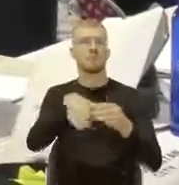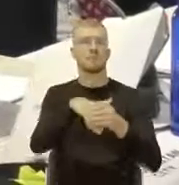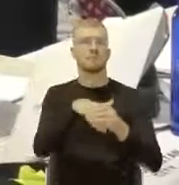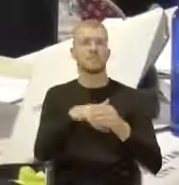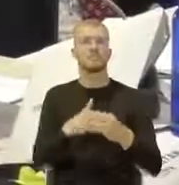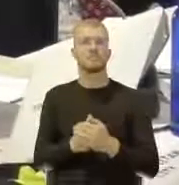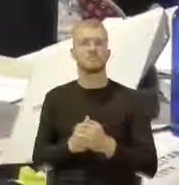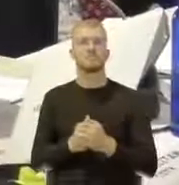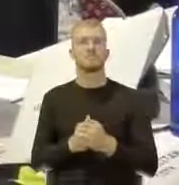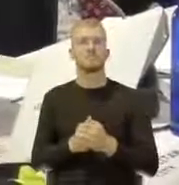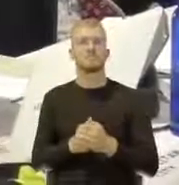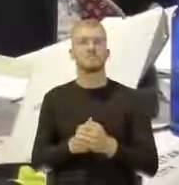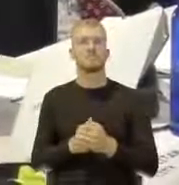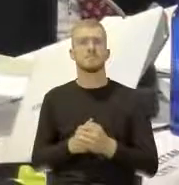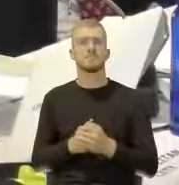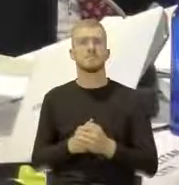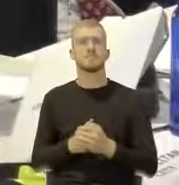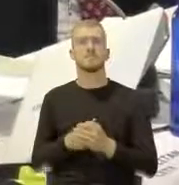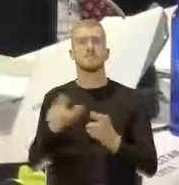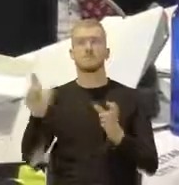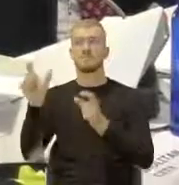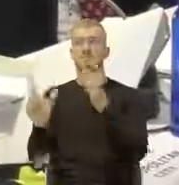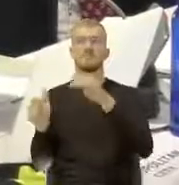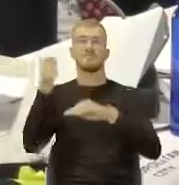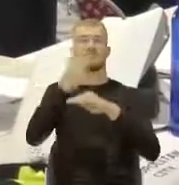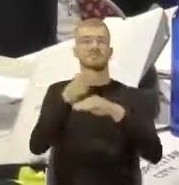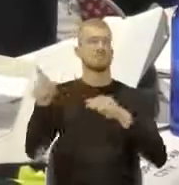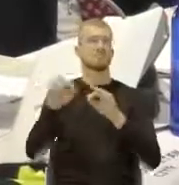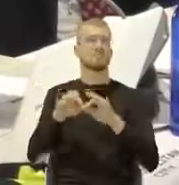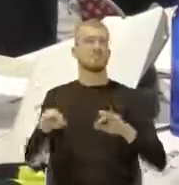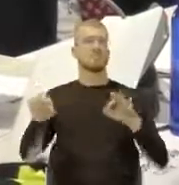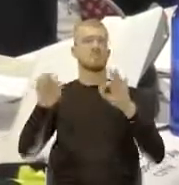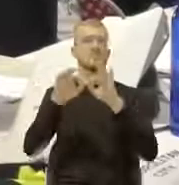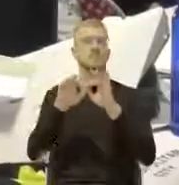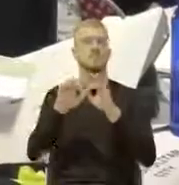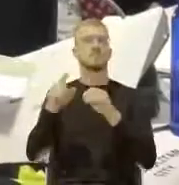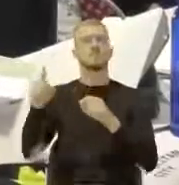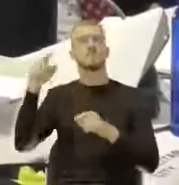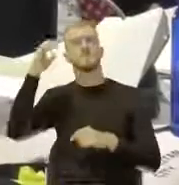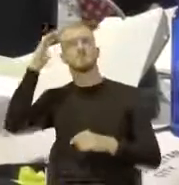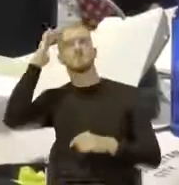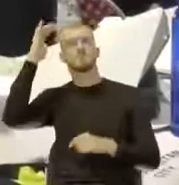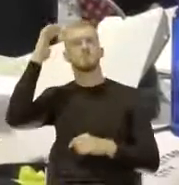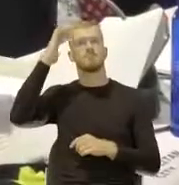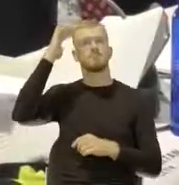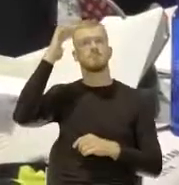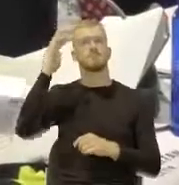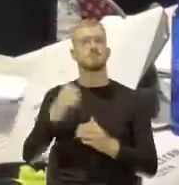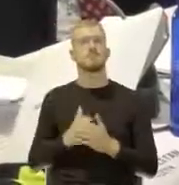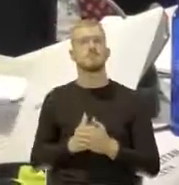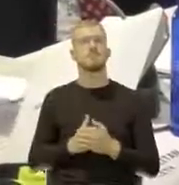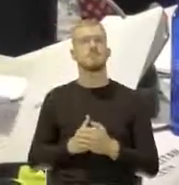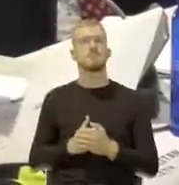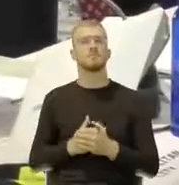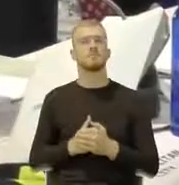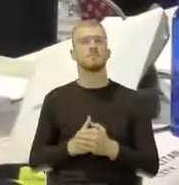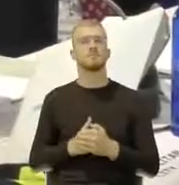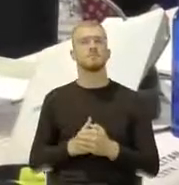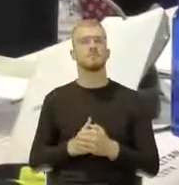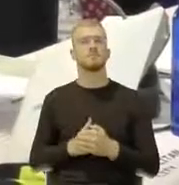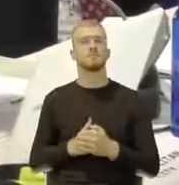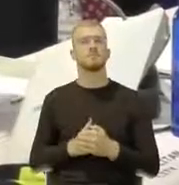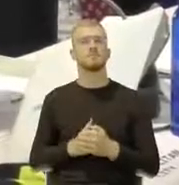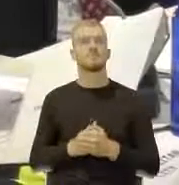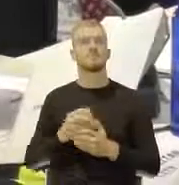We expect by sharing their views and experiences, the track will draw up